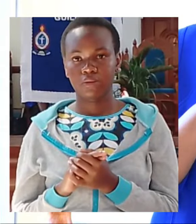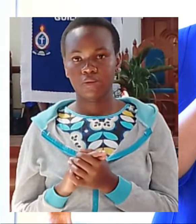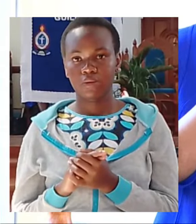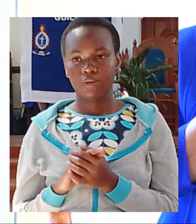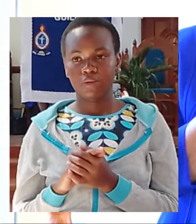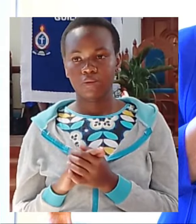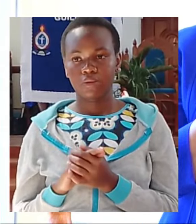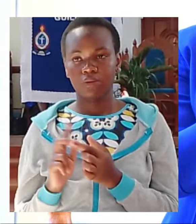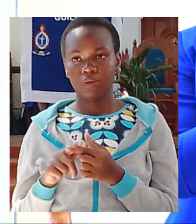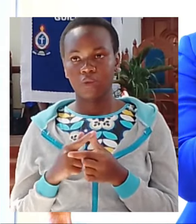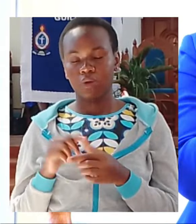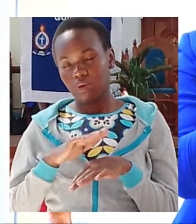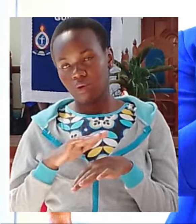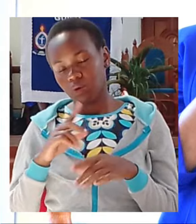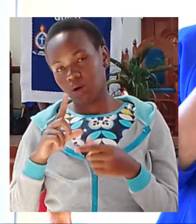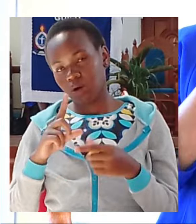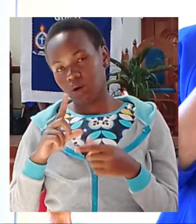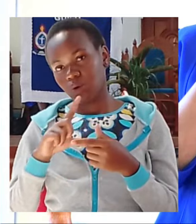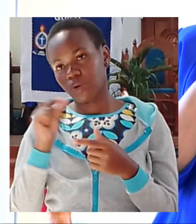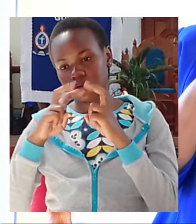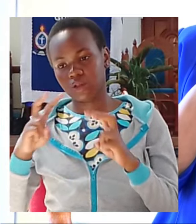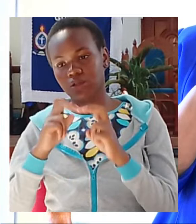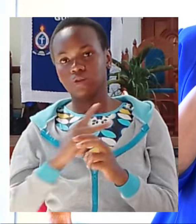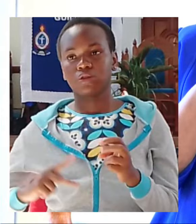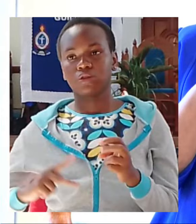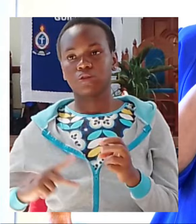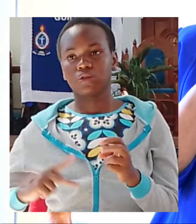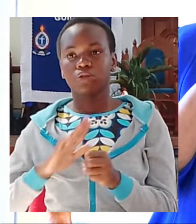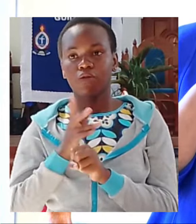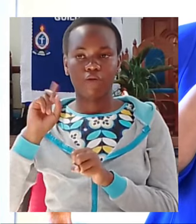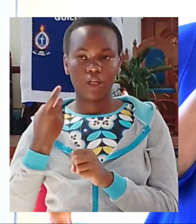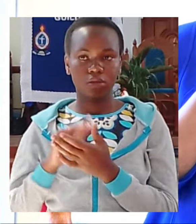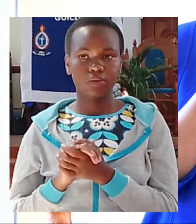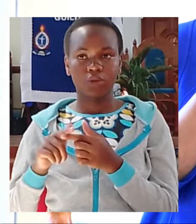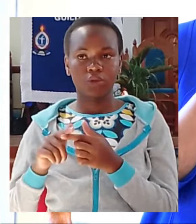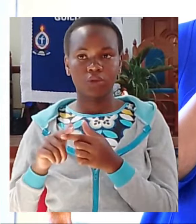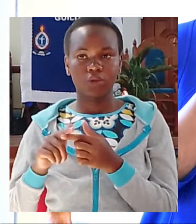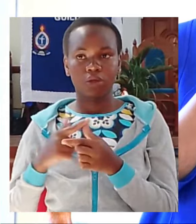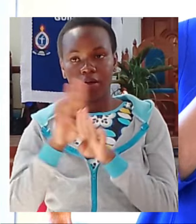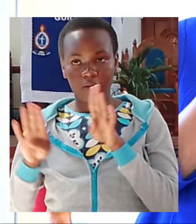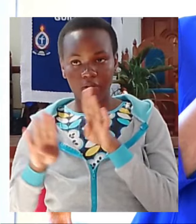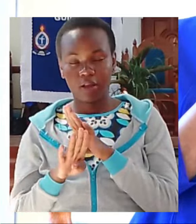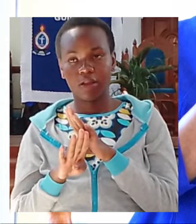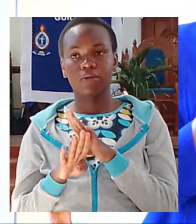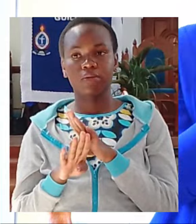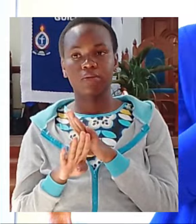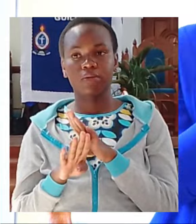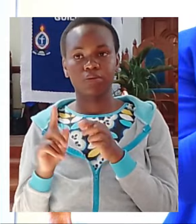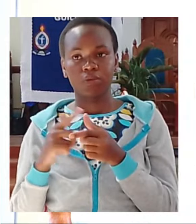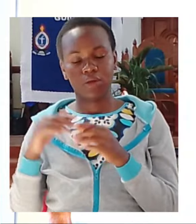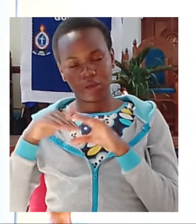Are we going to prioritize seeking the kingdom of God first and everything else that is in